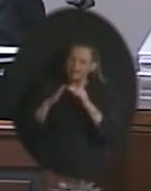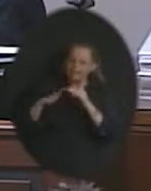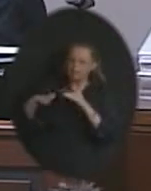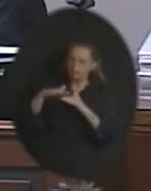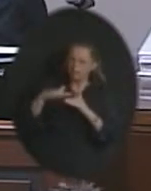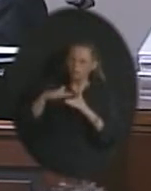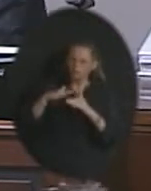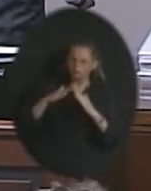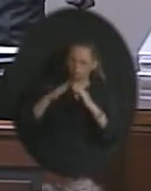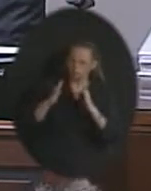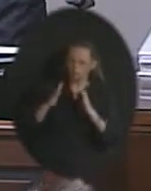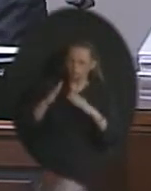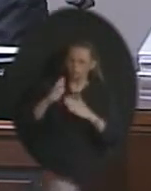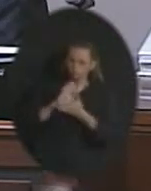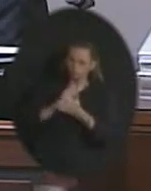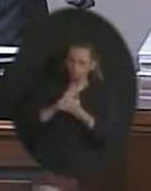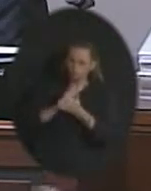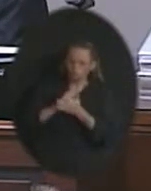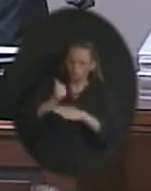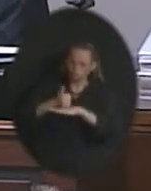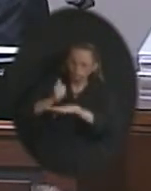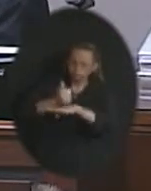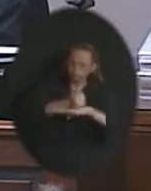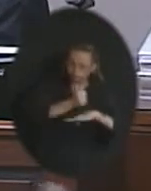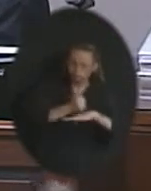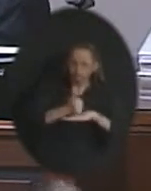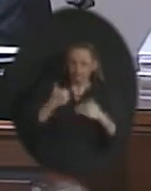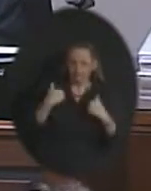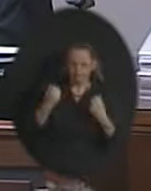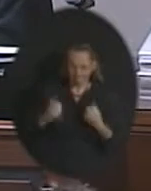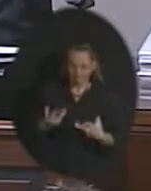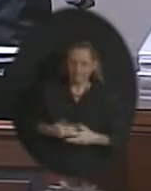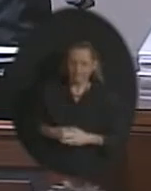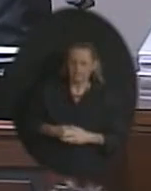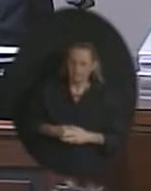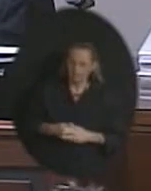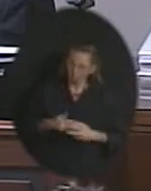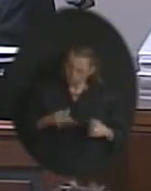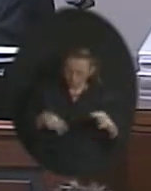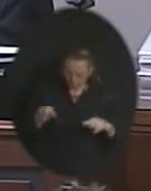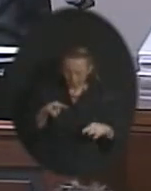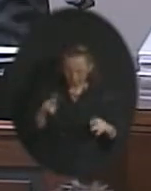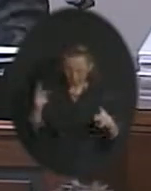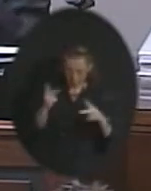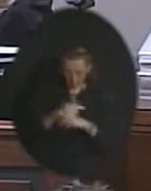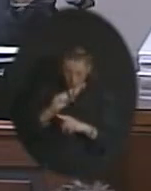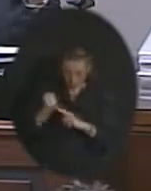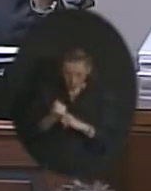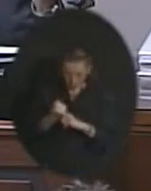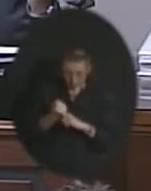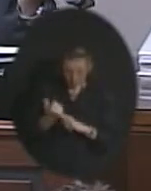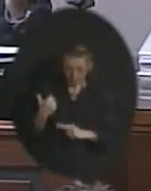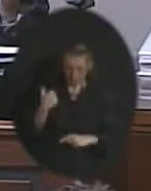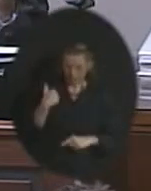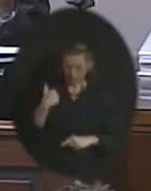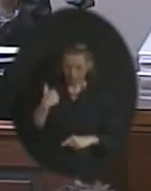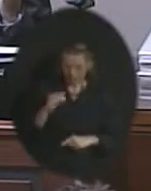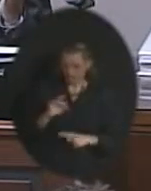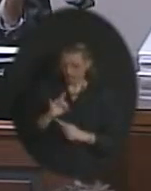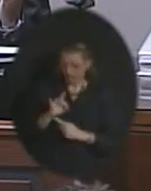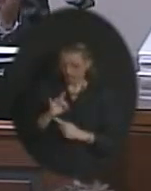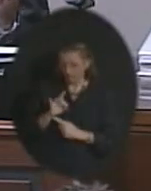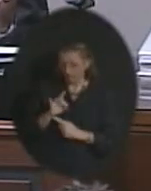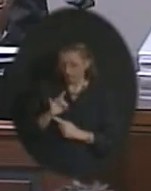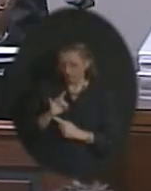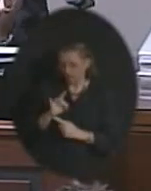stuff. And so we're going through all this and we're looking at, you know, worst case, you know, could it be, we have about 83 to 100